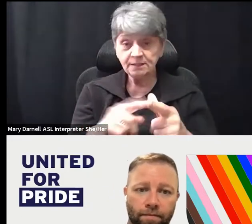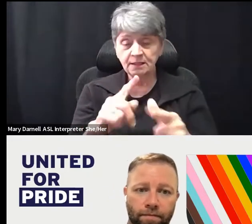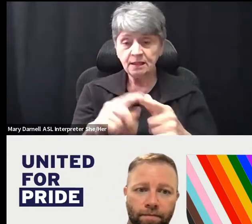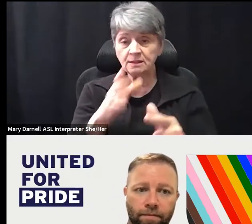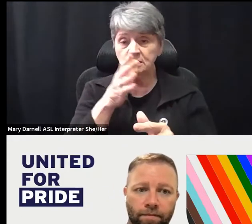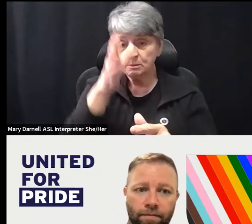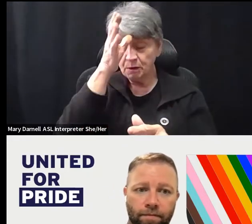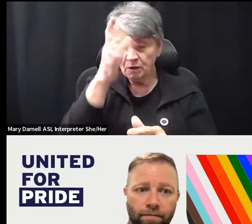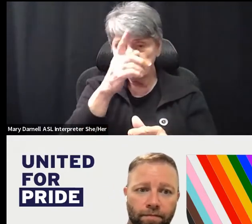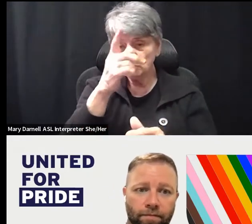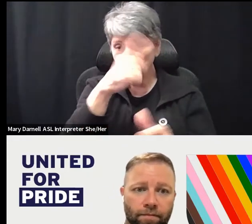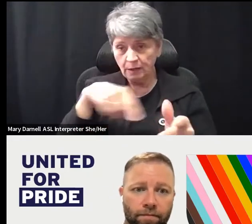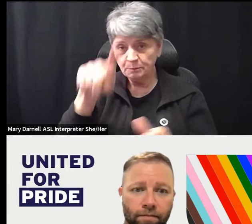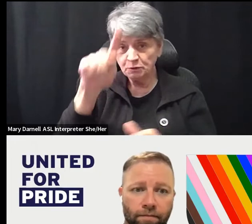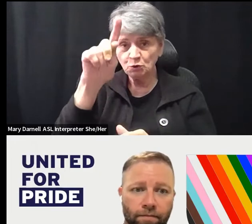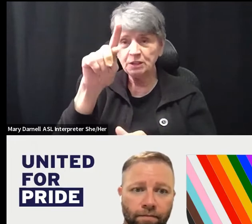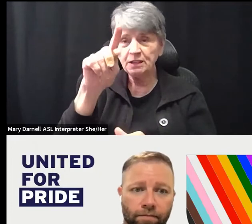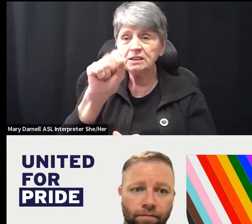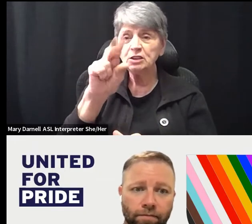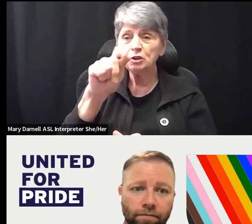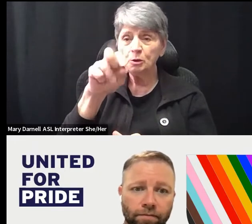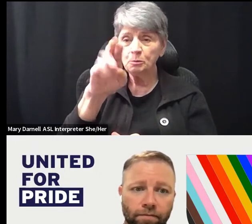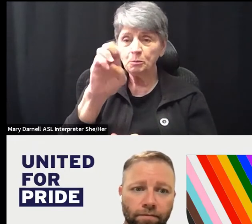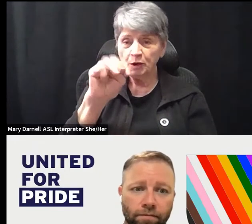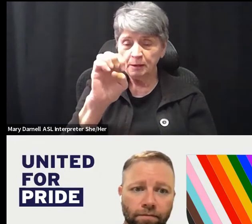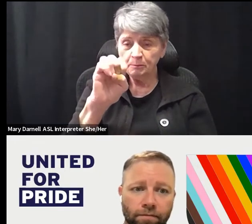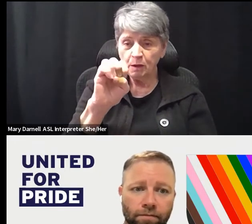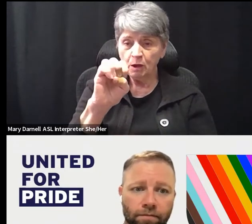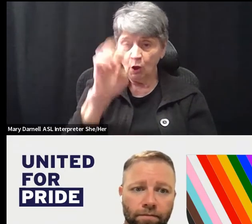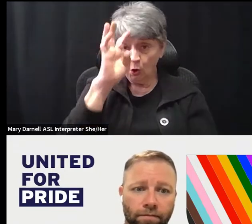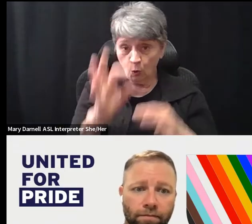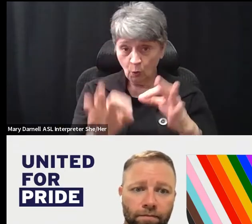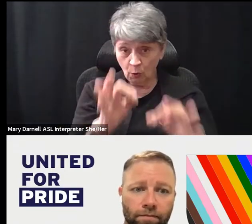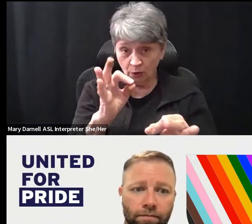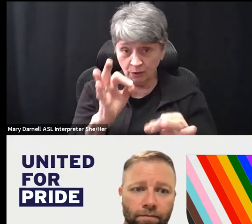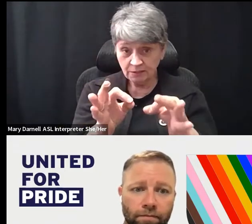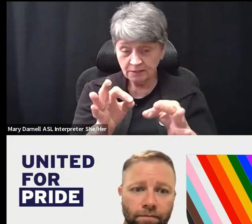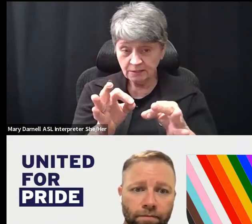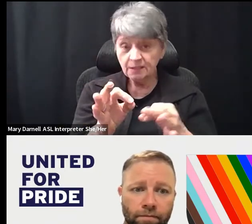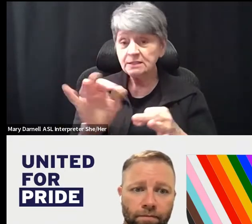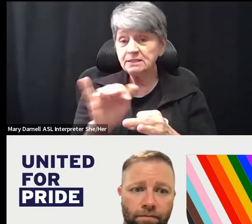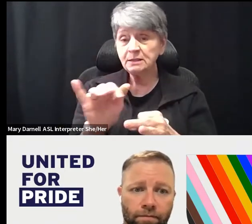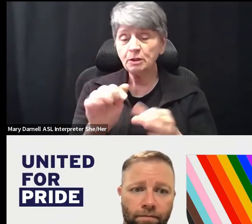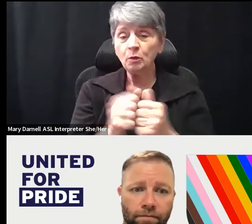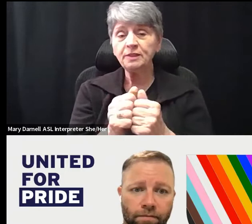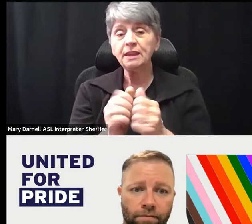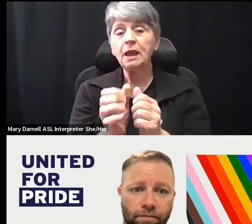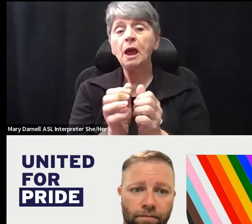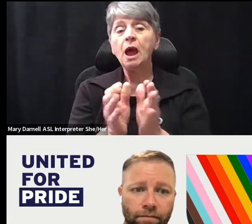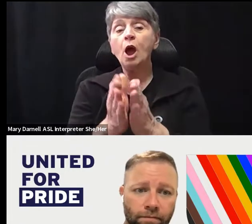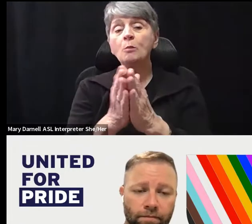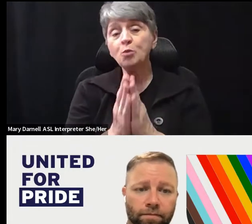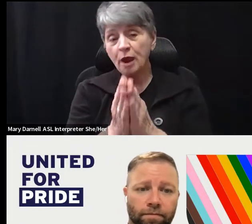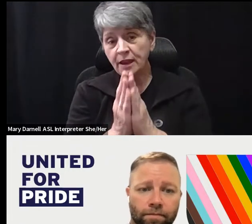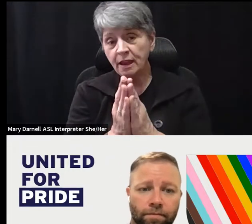Court. The Kennedy case is very similar, where the lower courts, and that's the praying football coach case, for those of you who